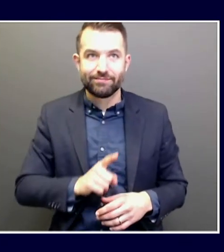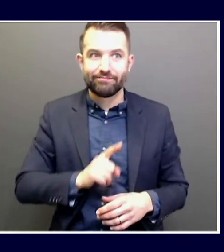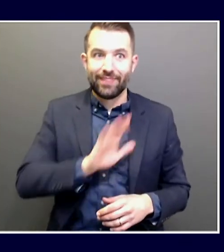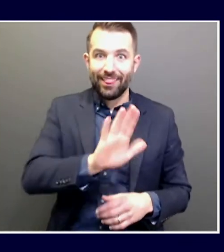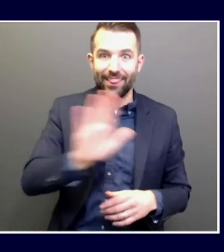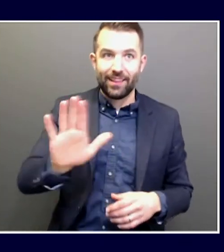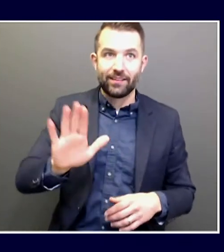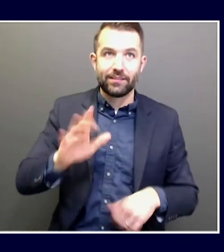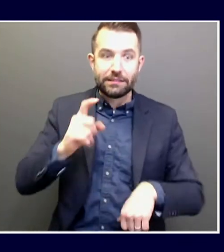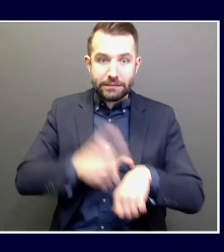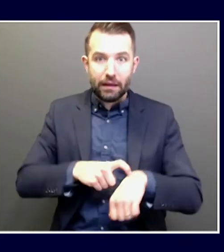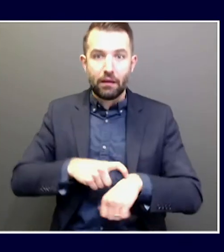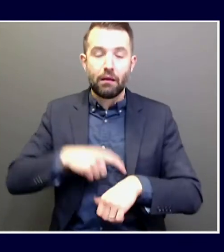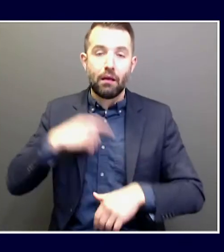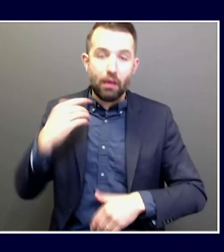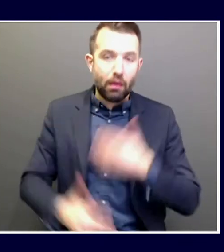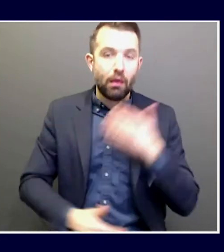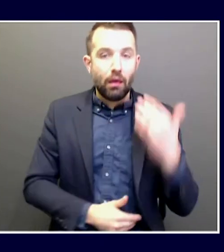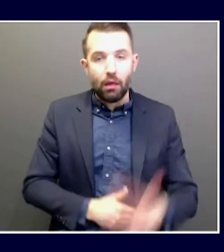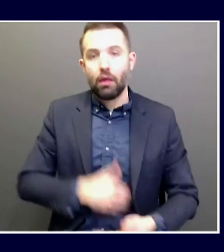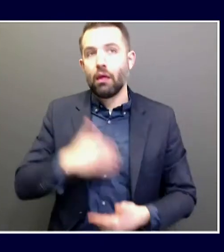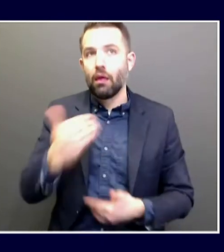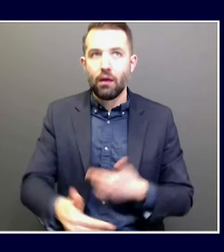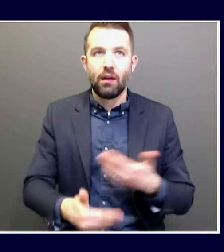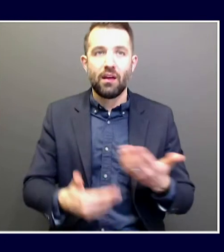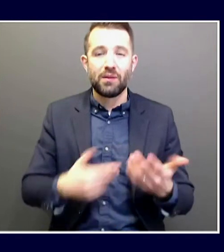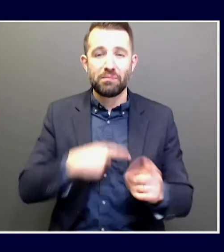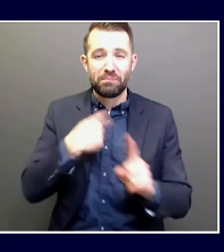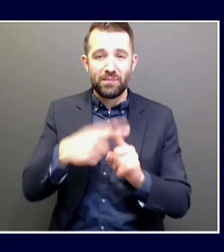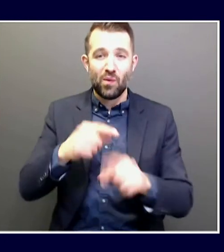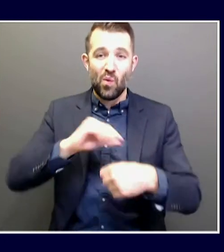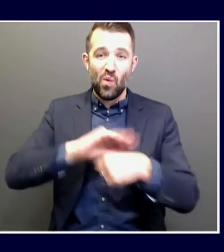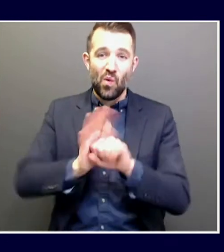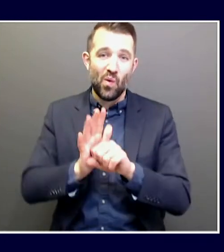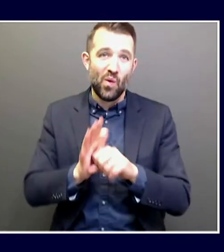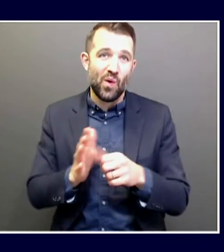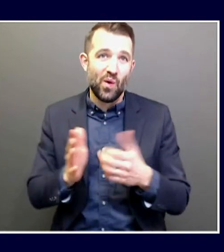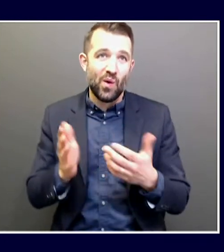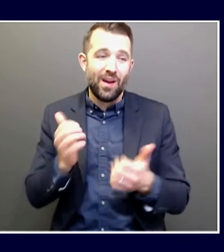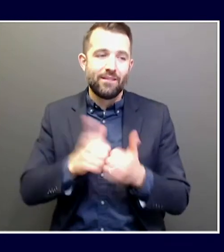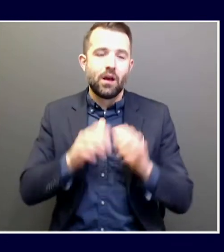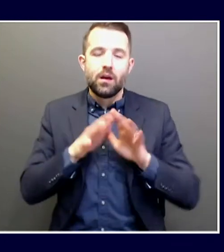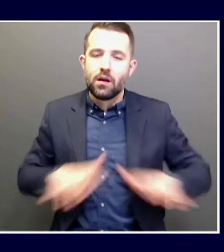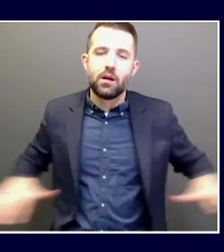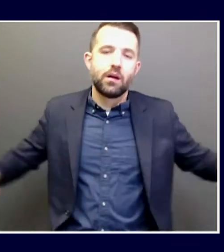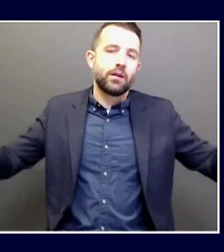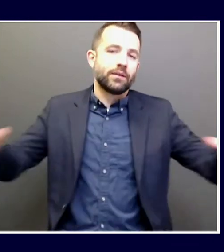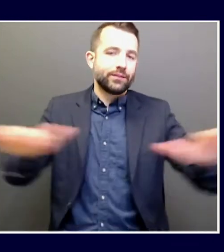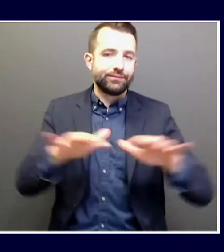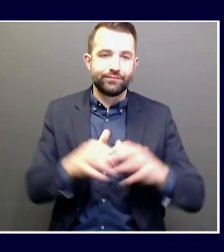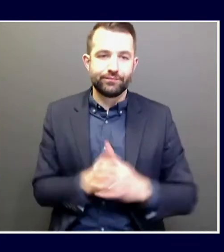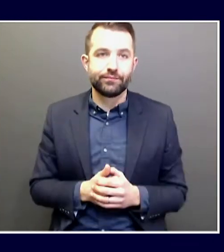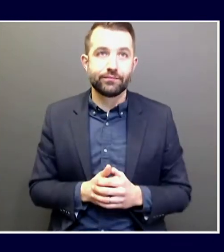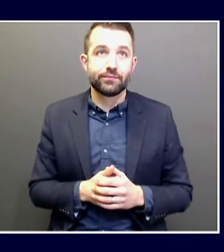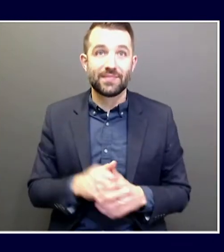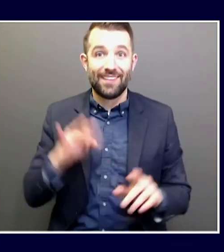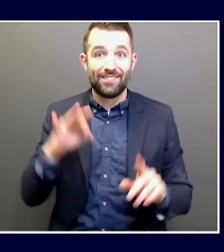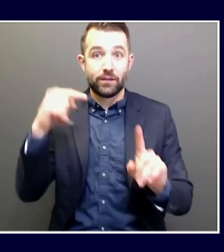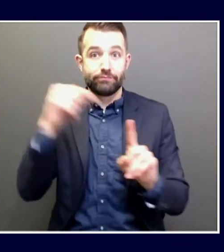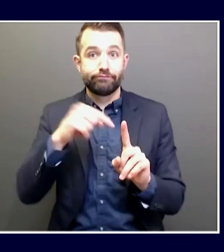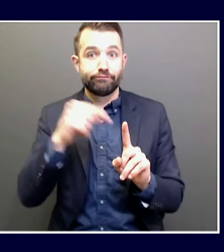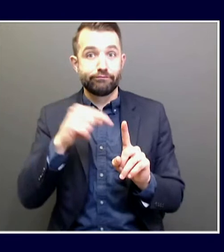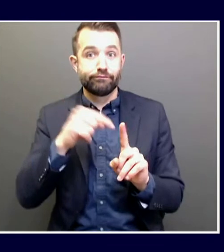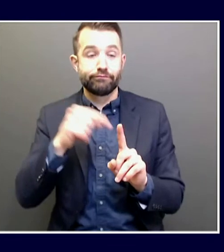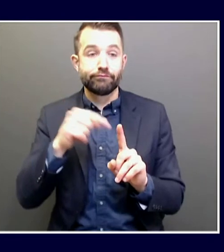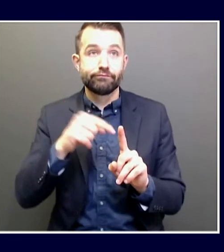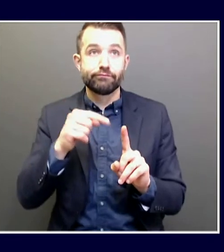When you build on top of that, how much COVID there is out there, the notion that if a child is not in school, at